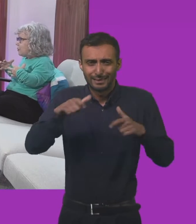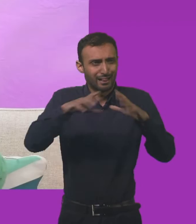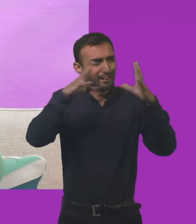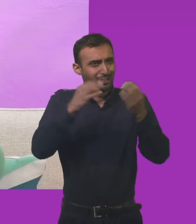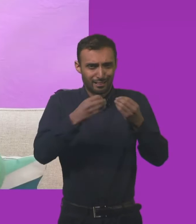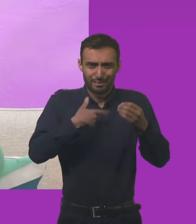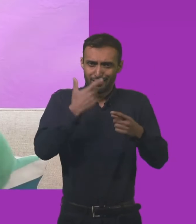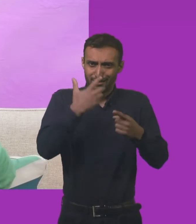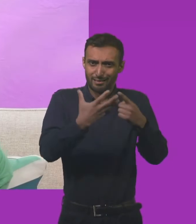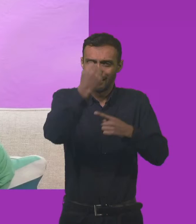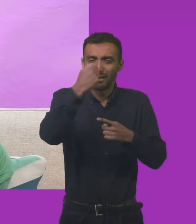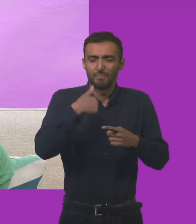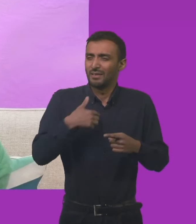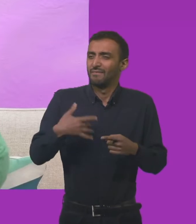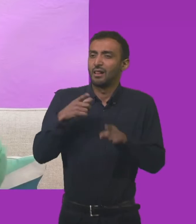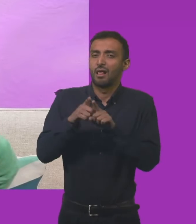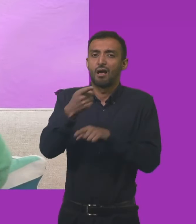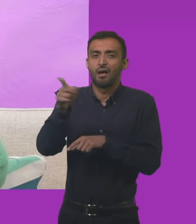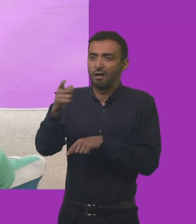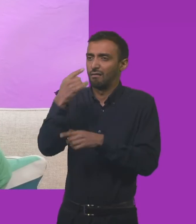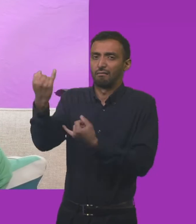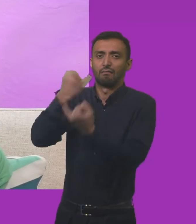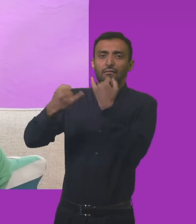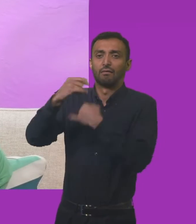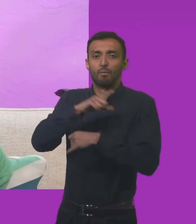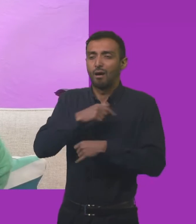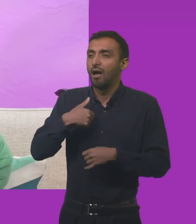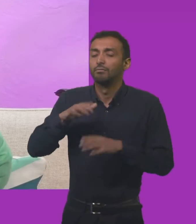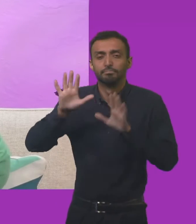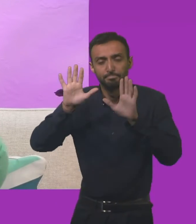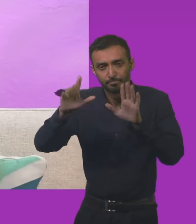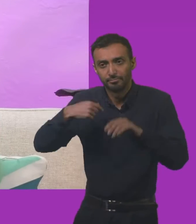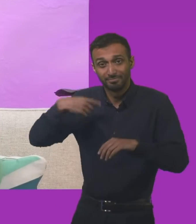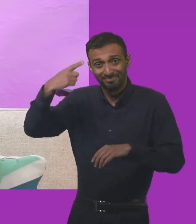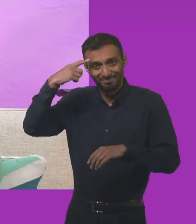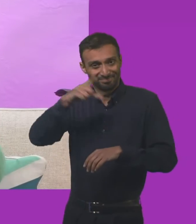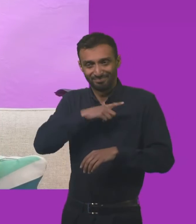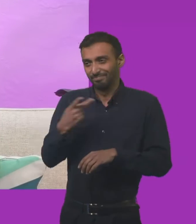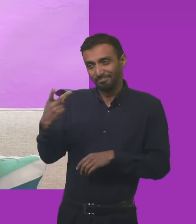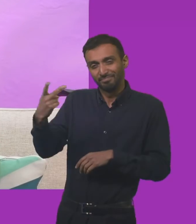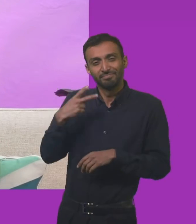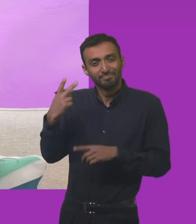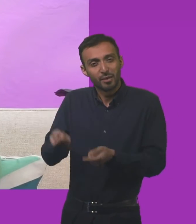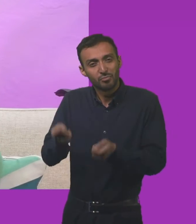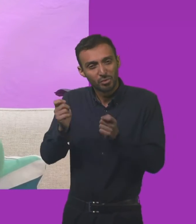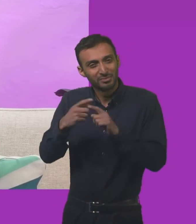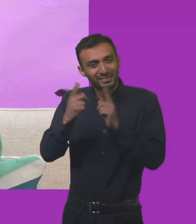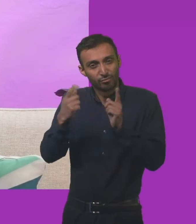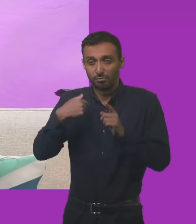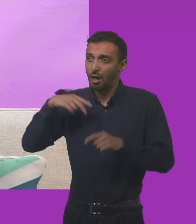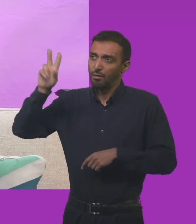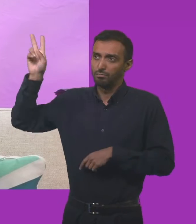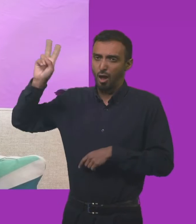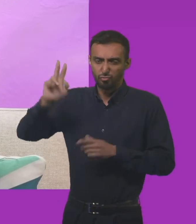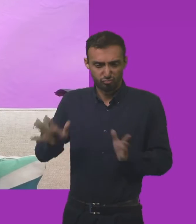like, okay, well, this is obviously because we were brought up different ways. I was empowered my entire life. But after